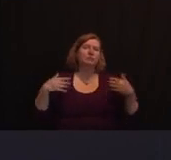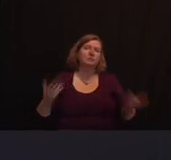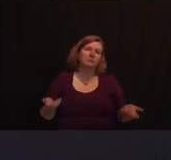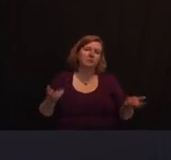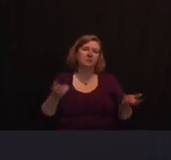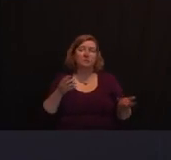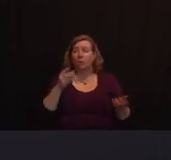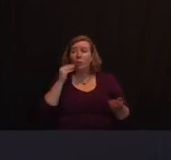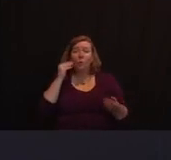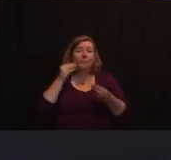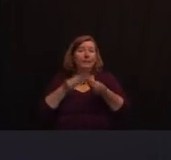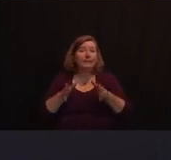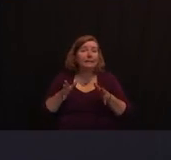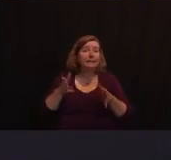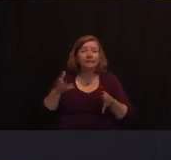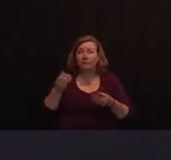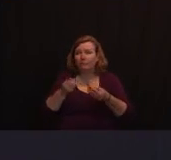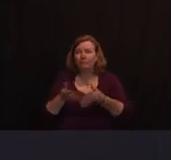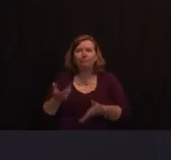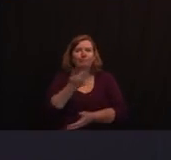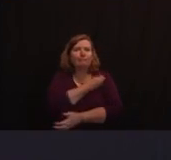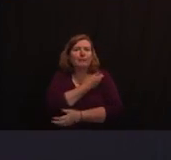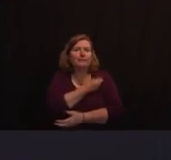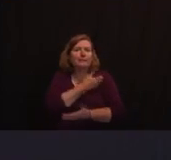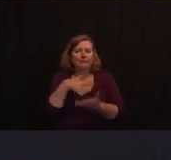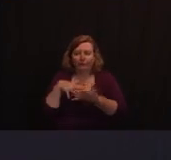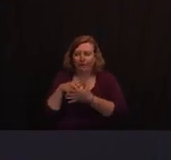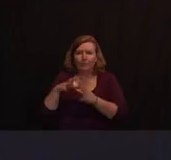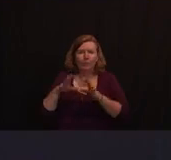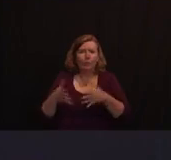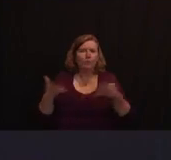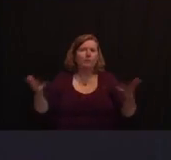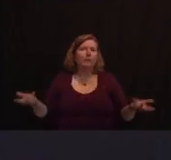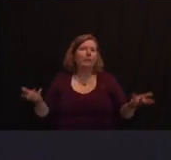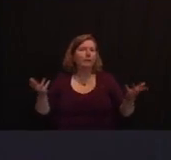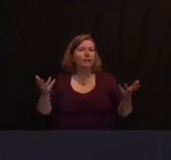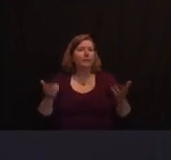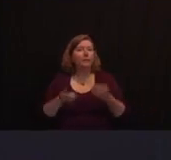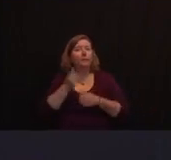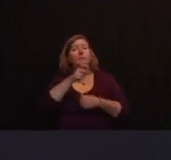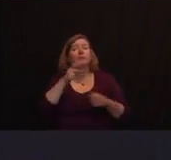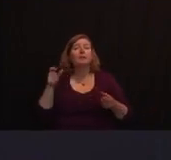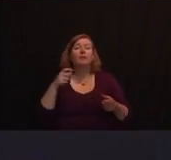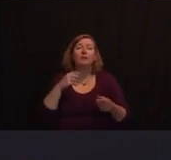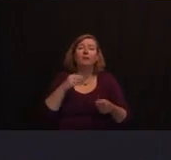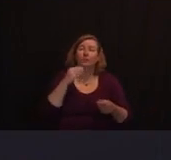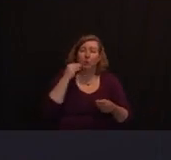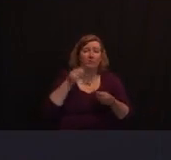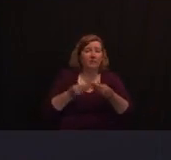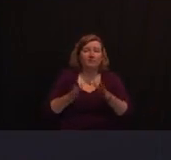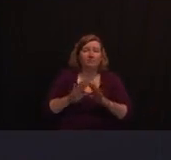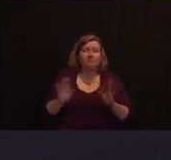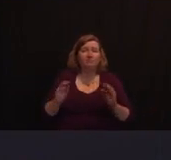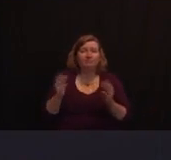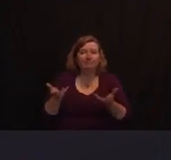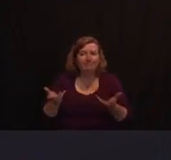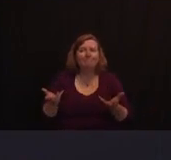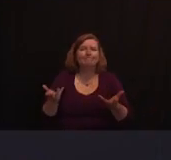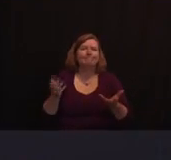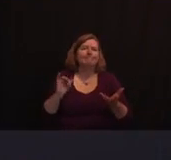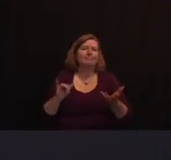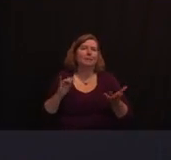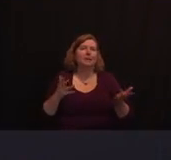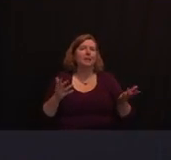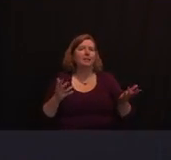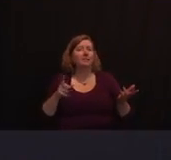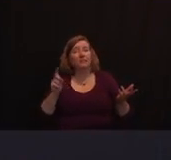that population, extremely vulnerable, among the most vulnerable. The notion of, and we'll do it if we have to, right? You said